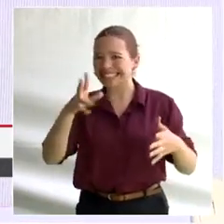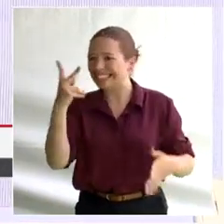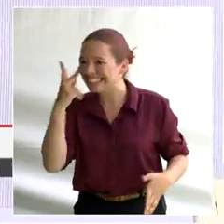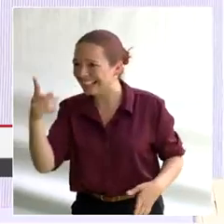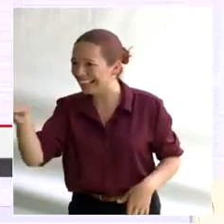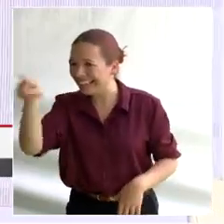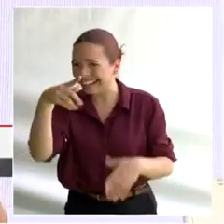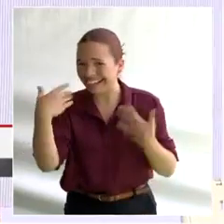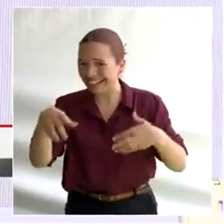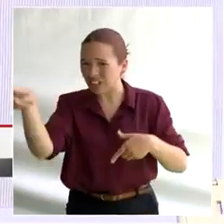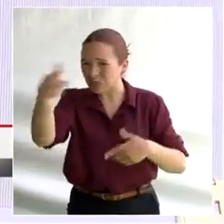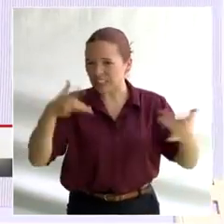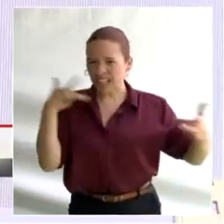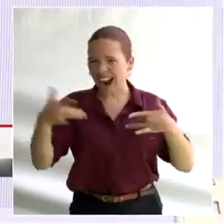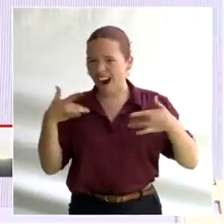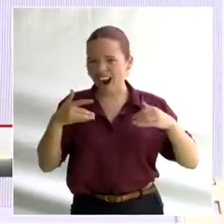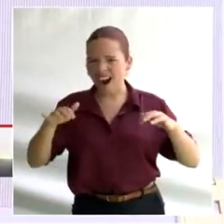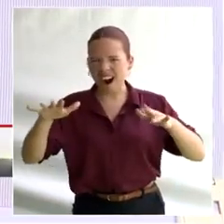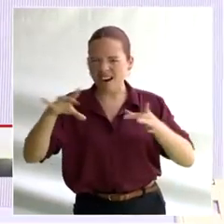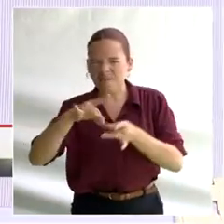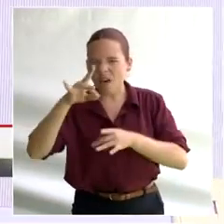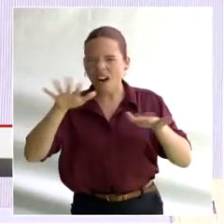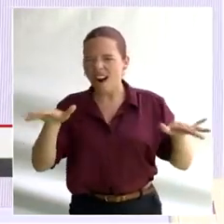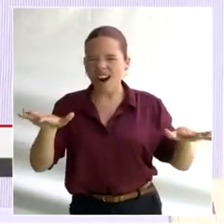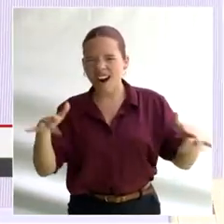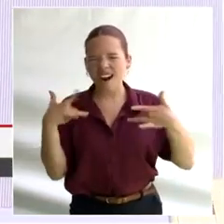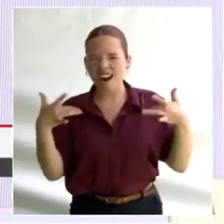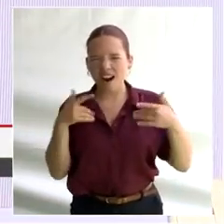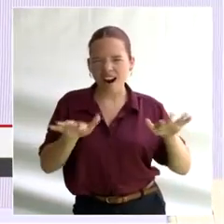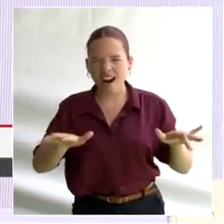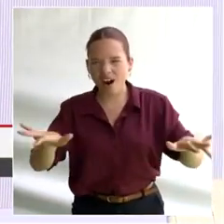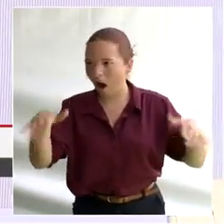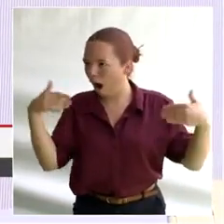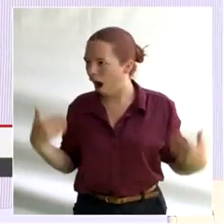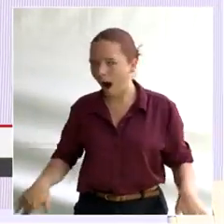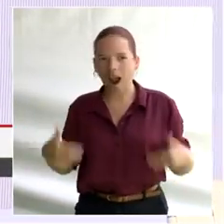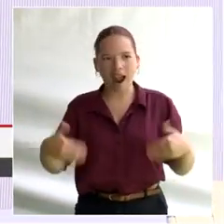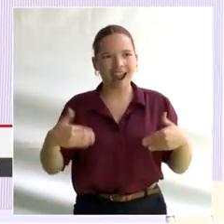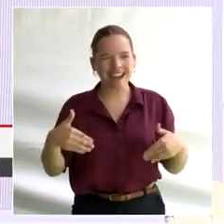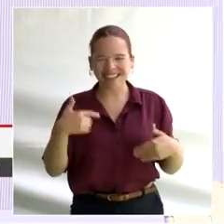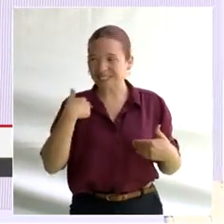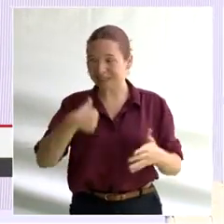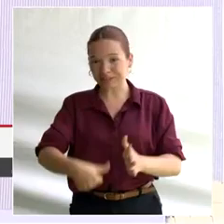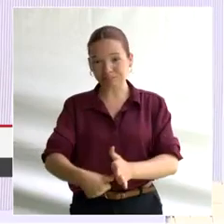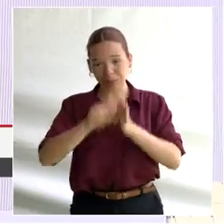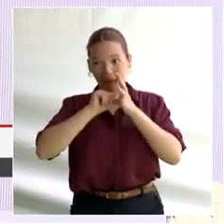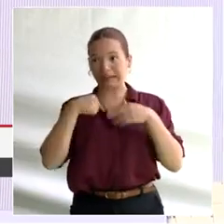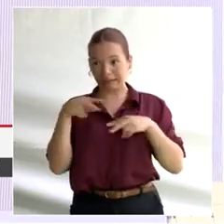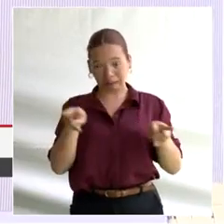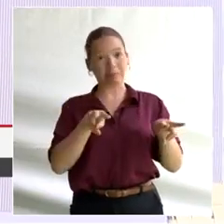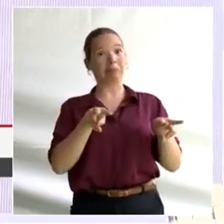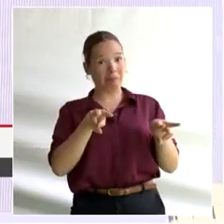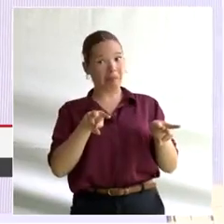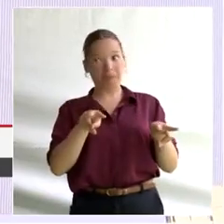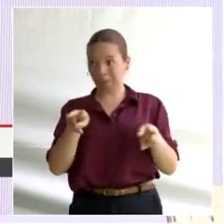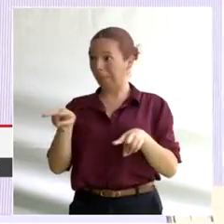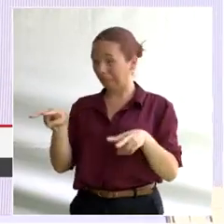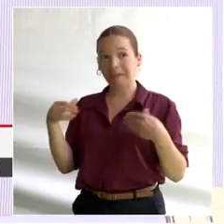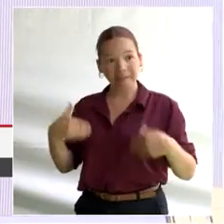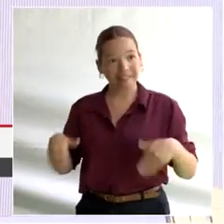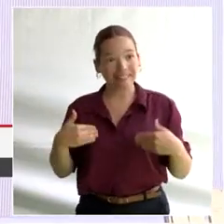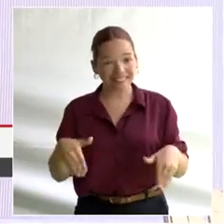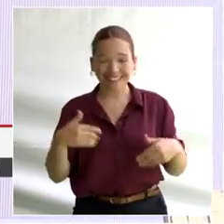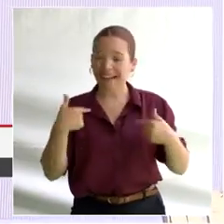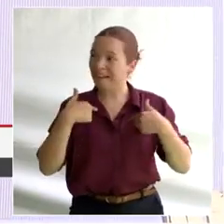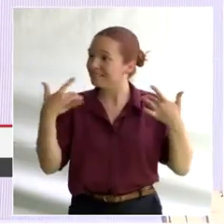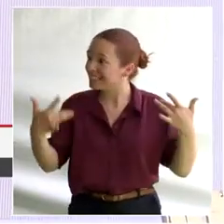well done, Mark. We do have in our activation this week a little bit of a fun time embracing how you say Mubadala, because it is a